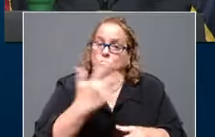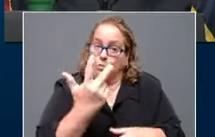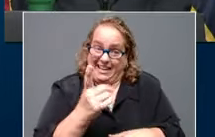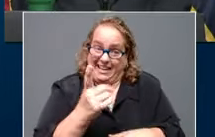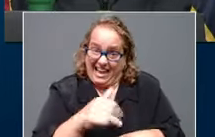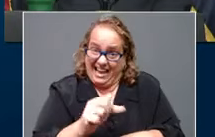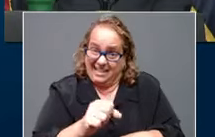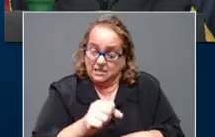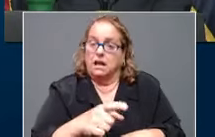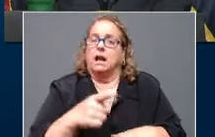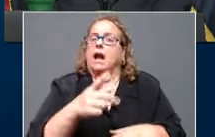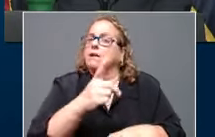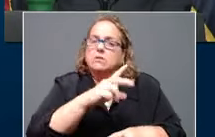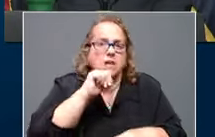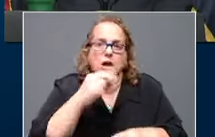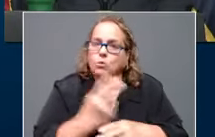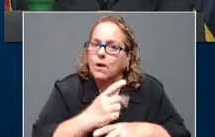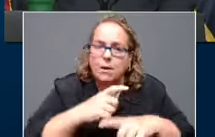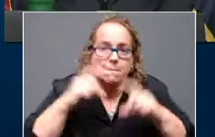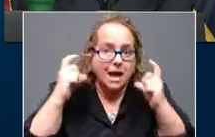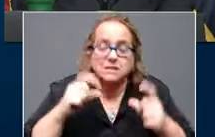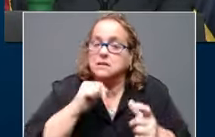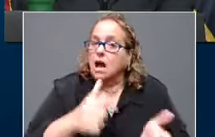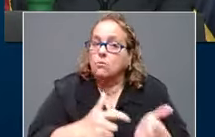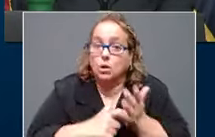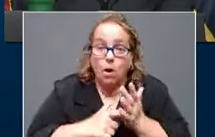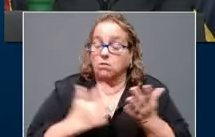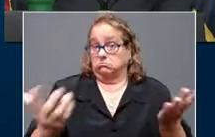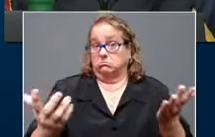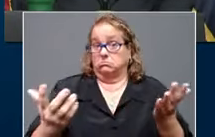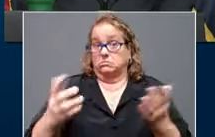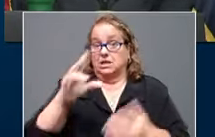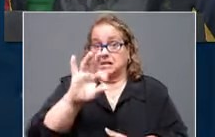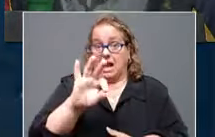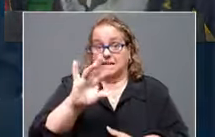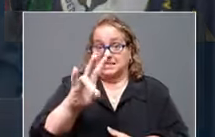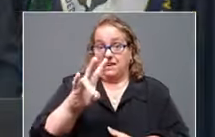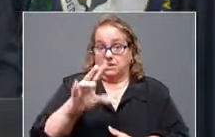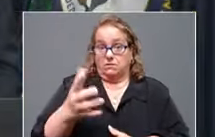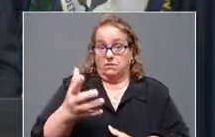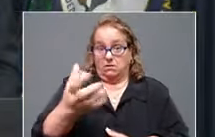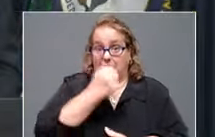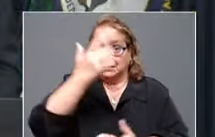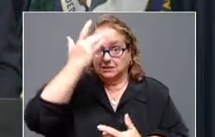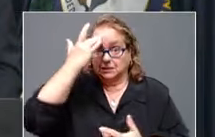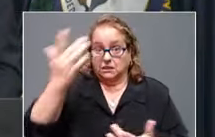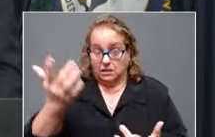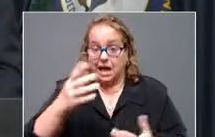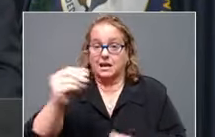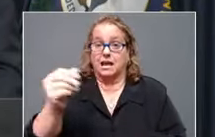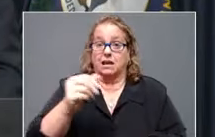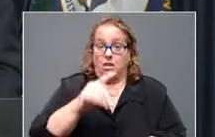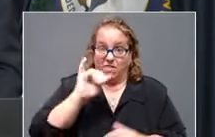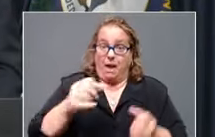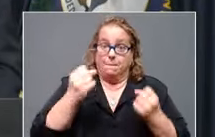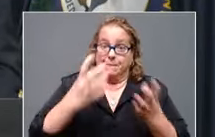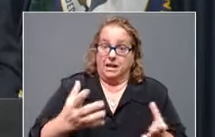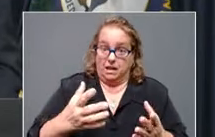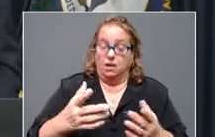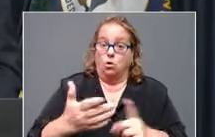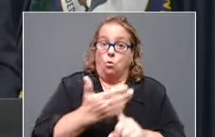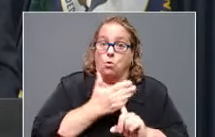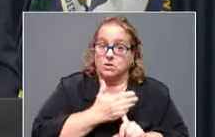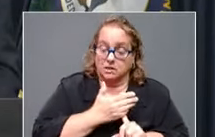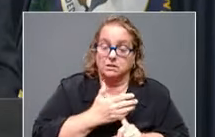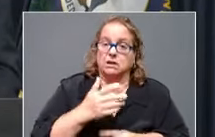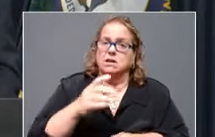from Frankfort Independent, first school system, I think, that came out and said very clearly they were going to do it. JCPS, Fayette County Public